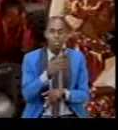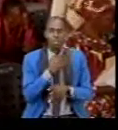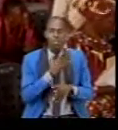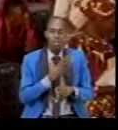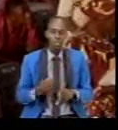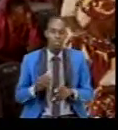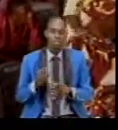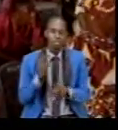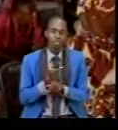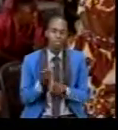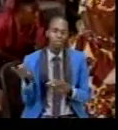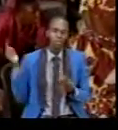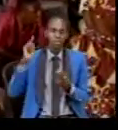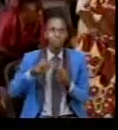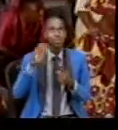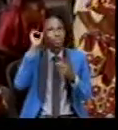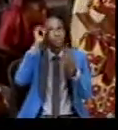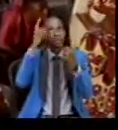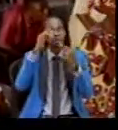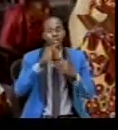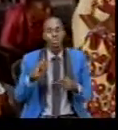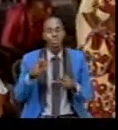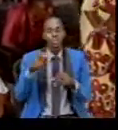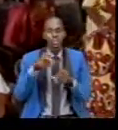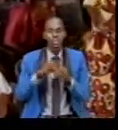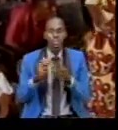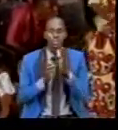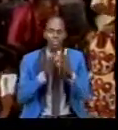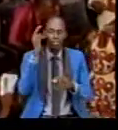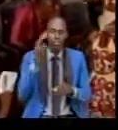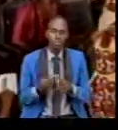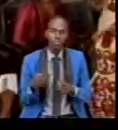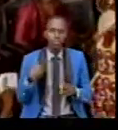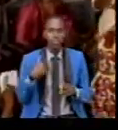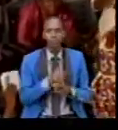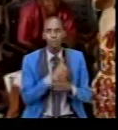kingdom. In Jesus' name we pray.